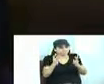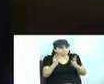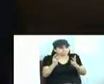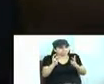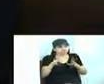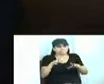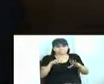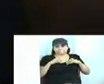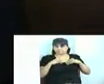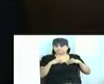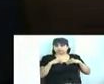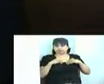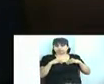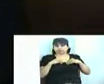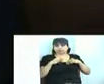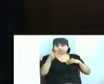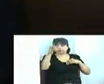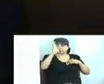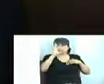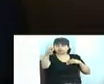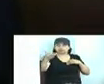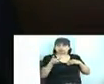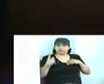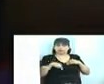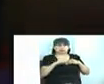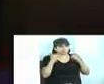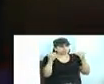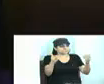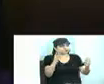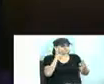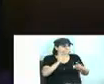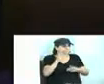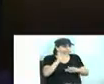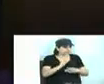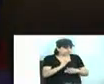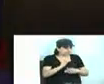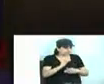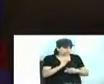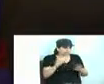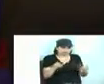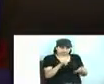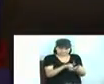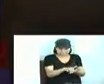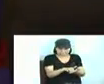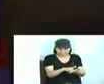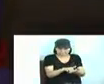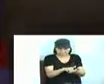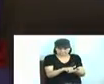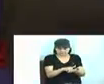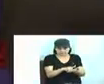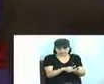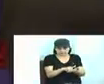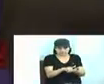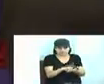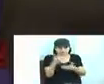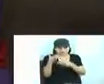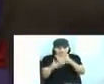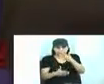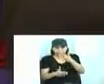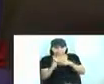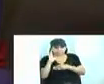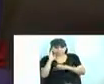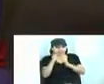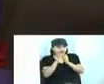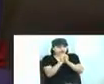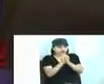us forward to experience. And in doing so, I will close and I will